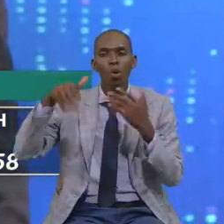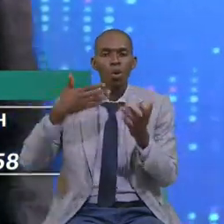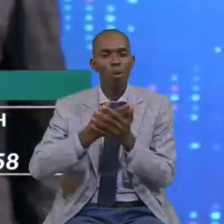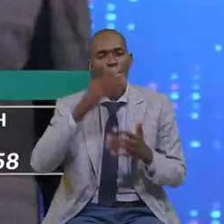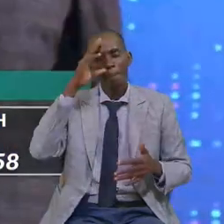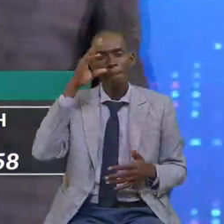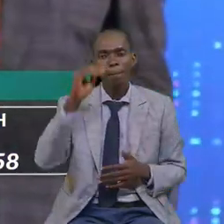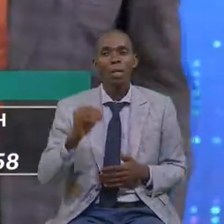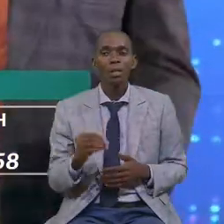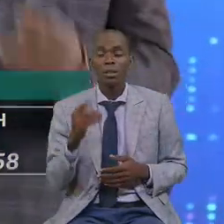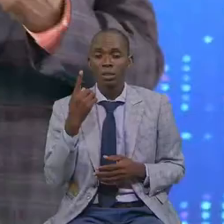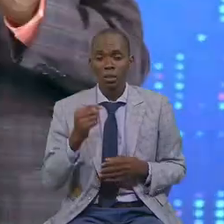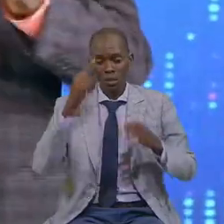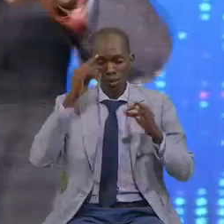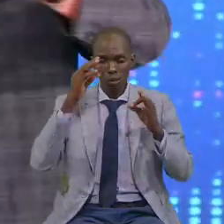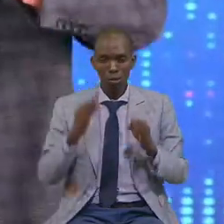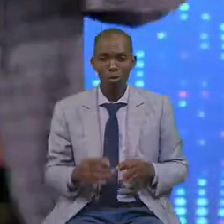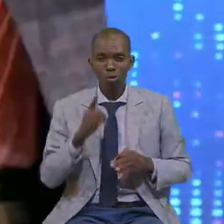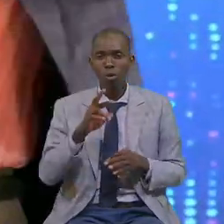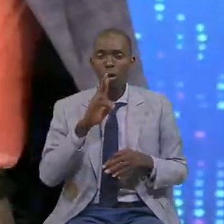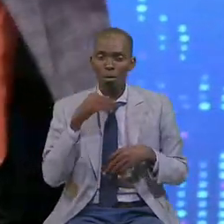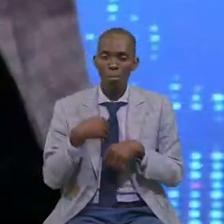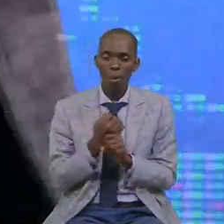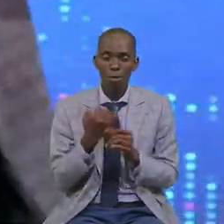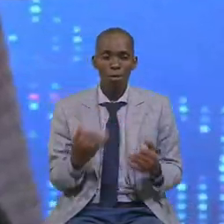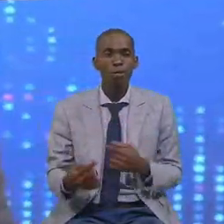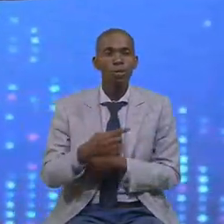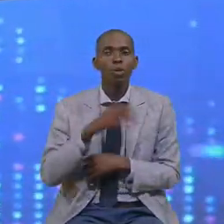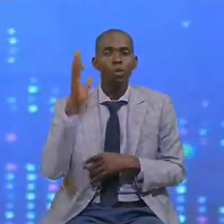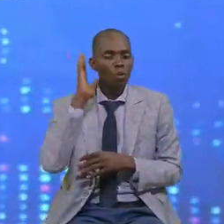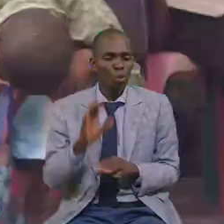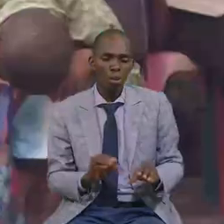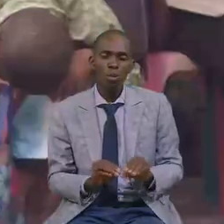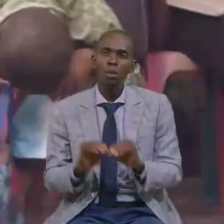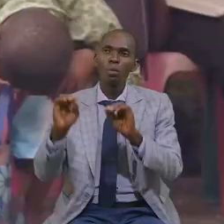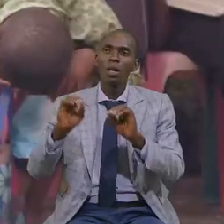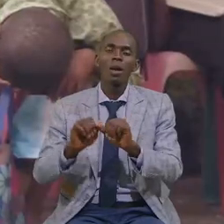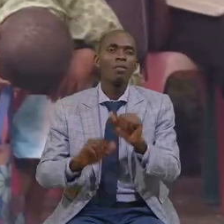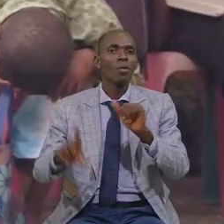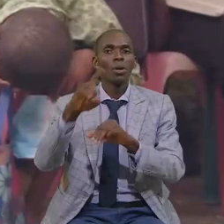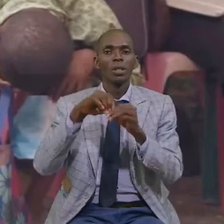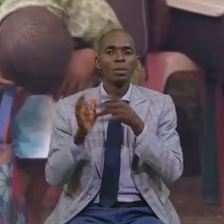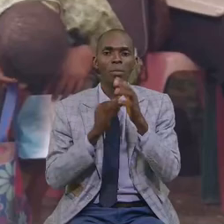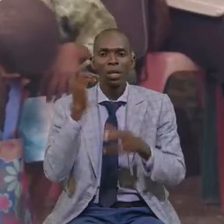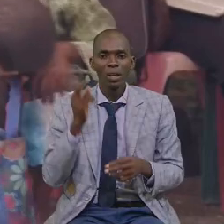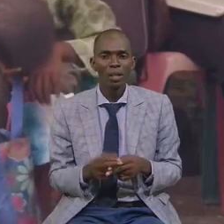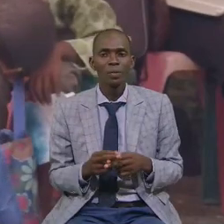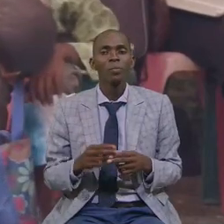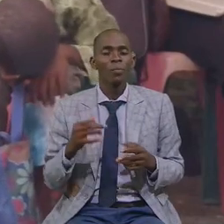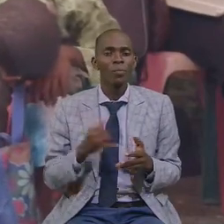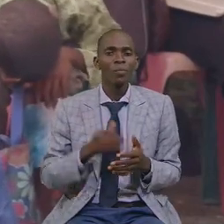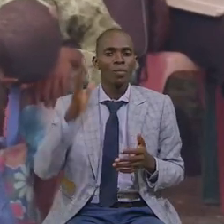The decision you are making today will go abroad. It will get to